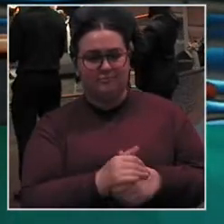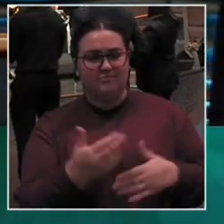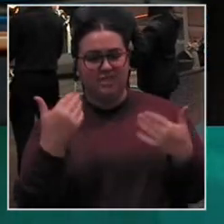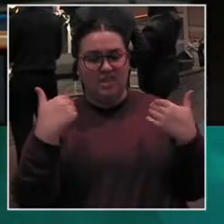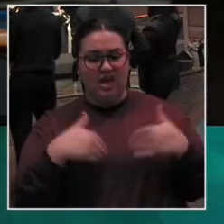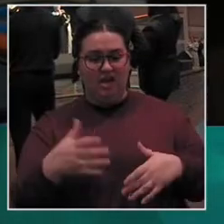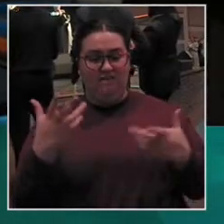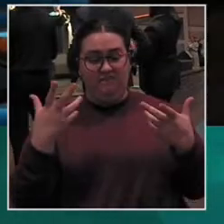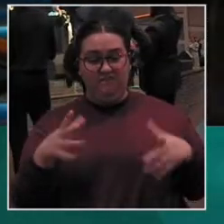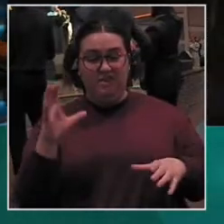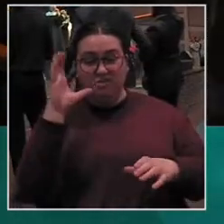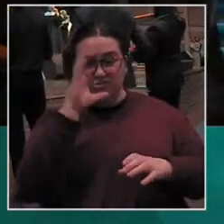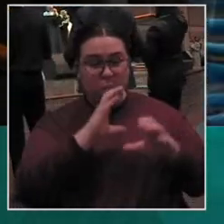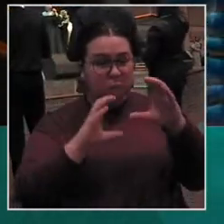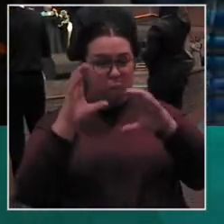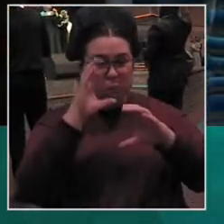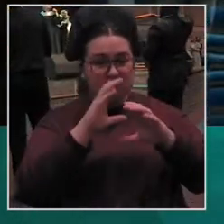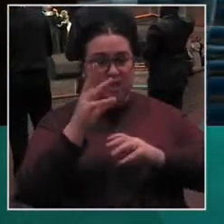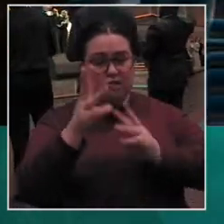I searched the